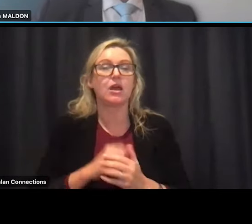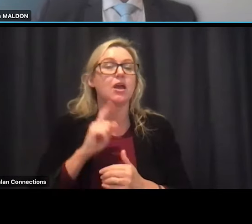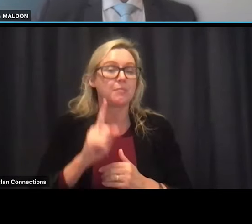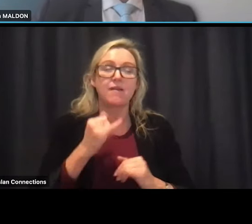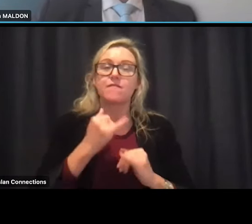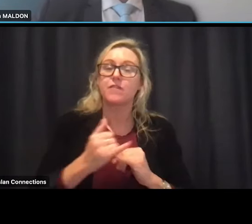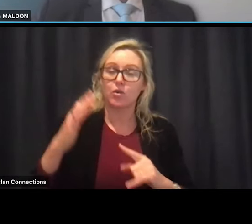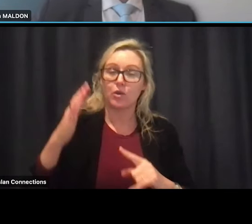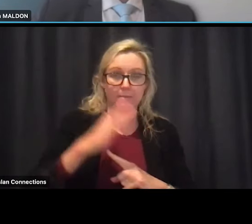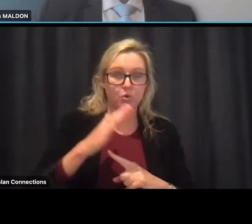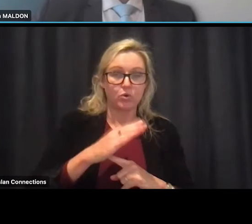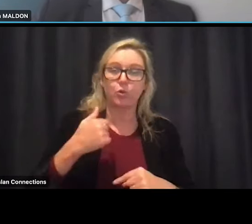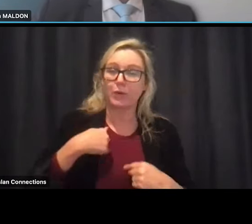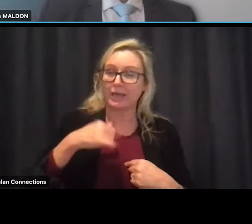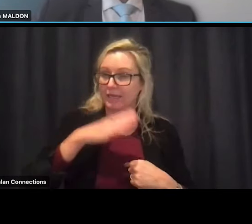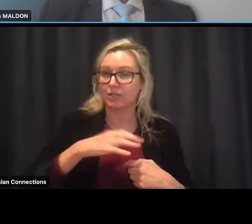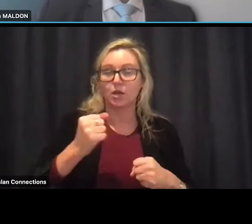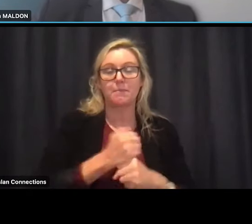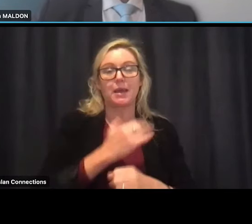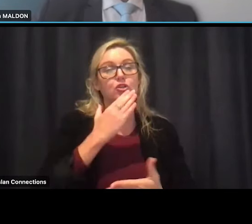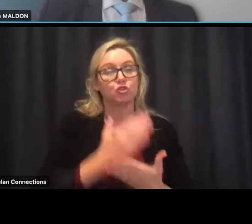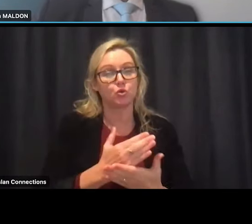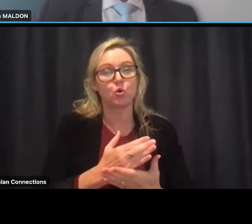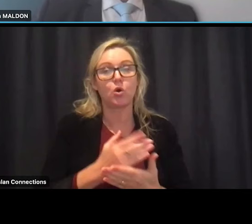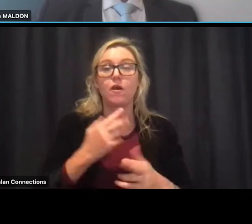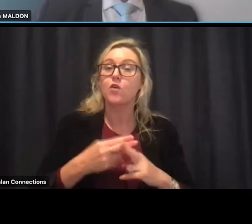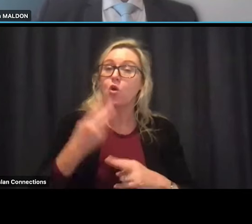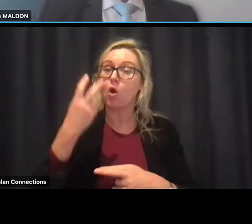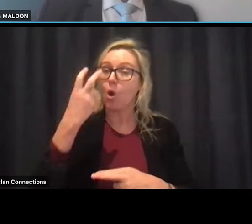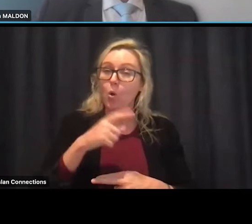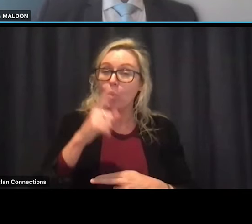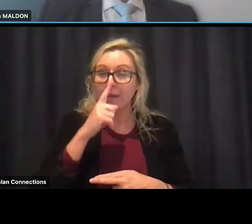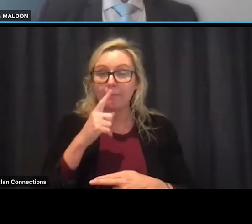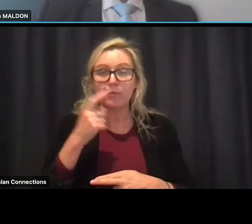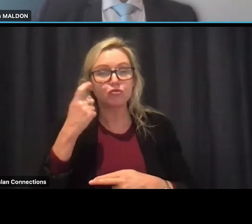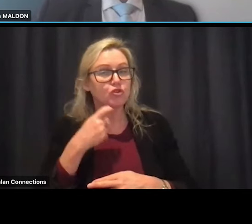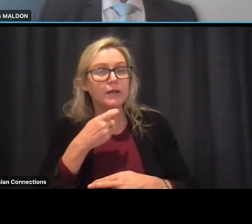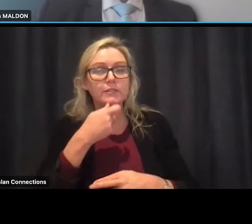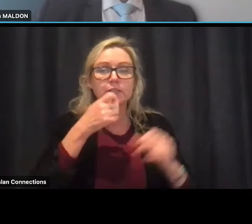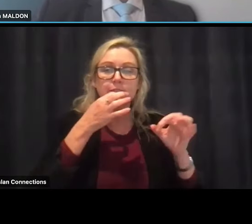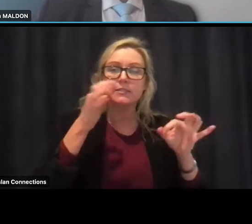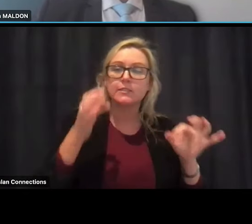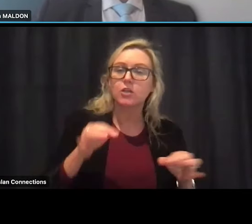to inform both older Australians looking at aged care and policy, and